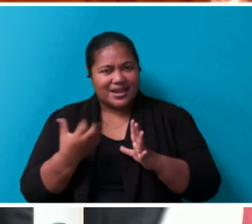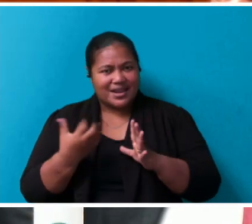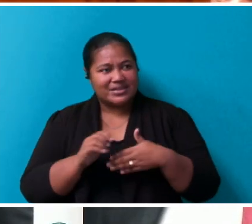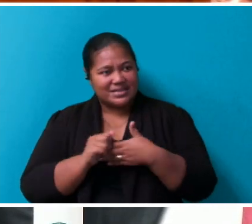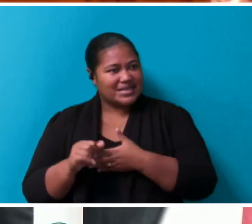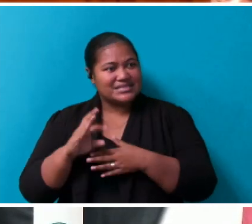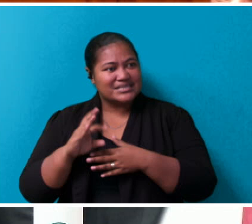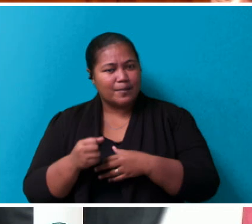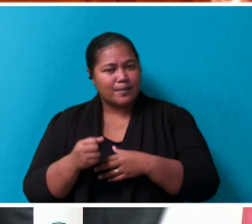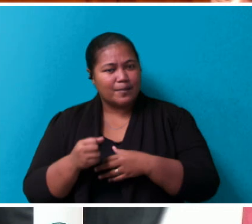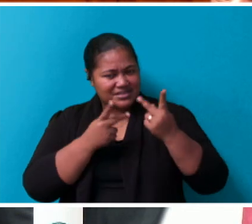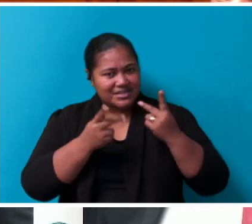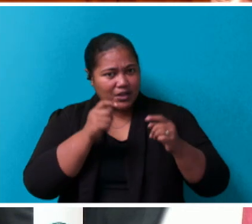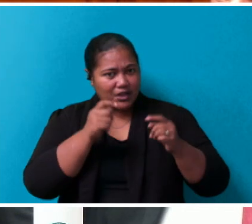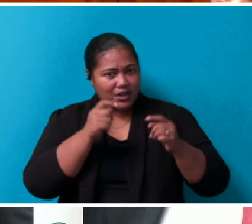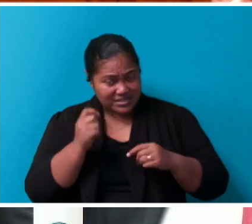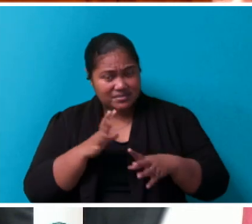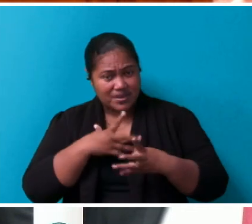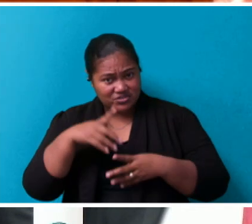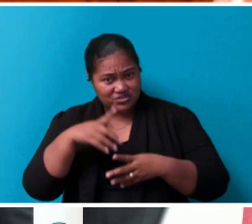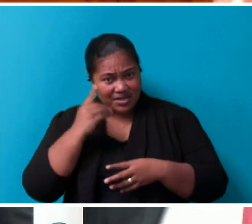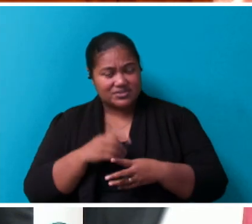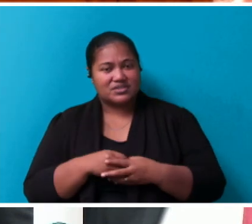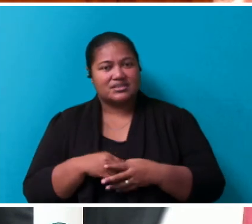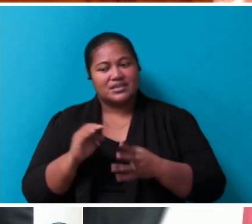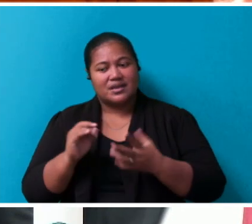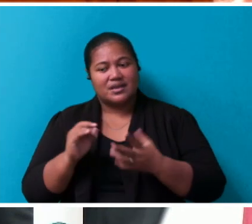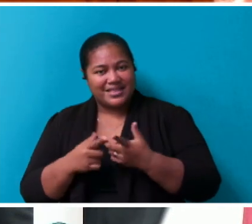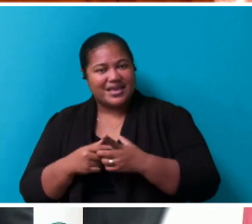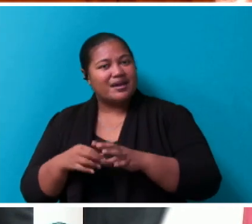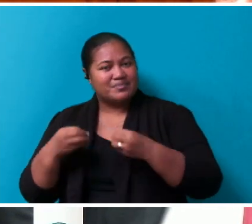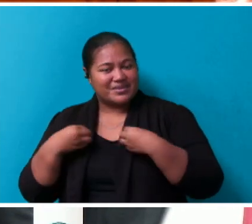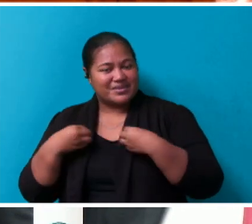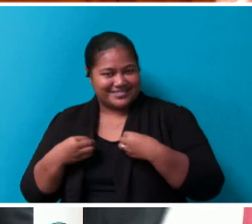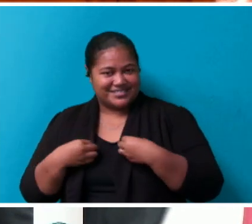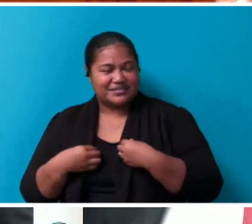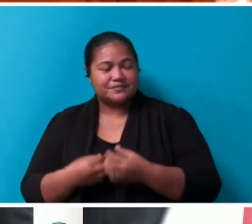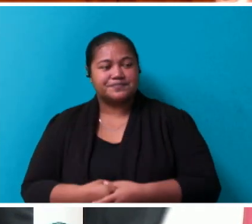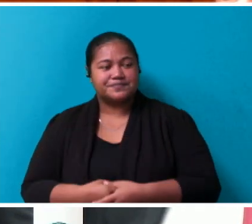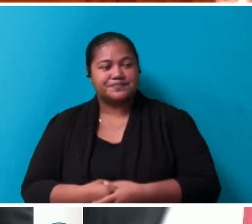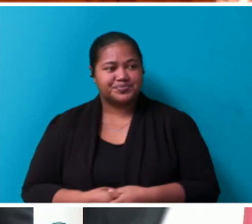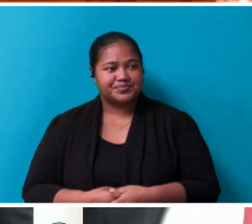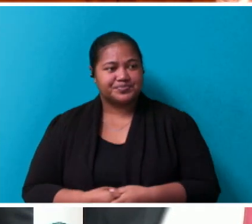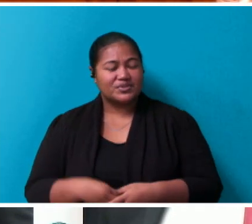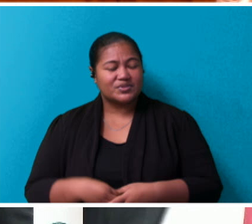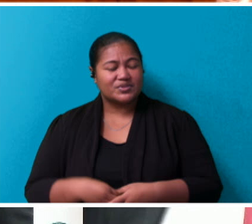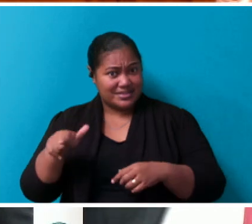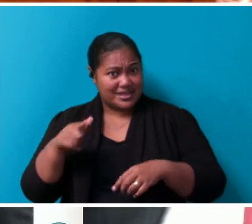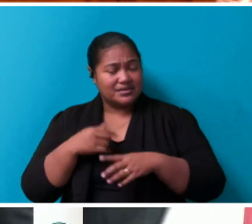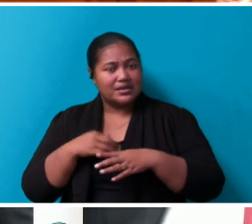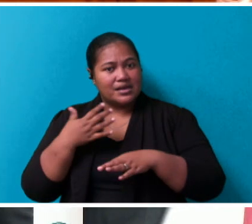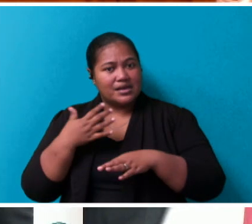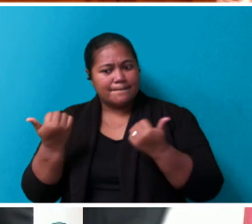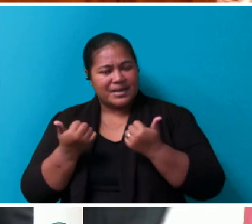visits in tourism, education, outsourcing, and agribusiness. Following the mission, several investor